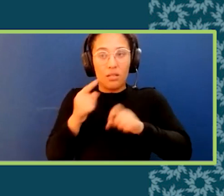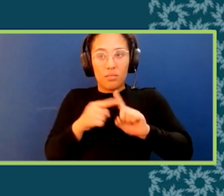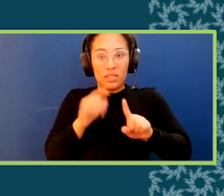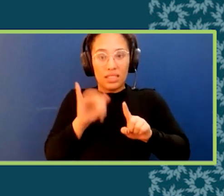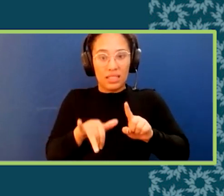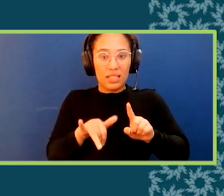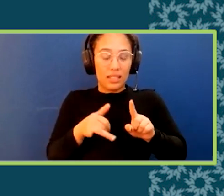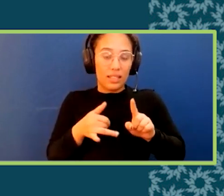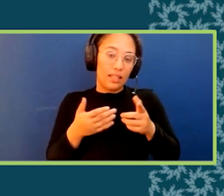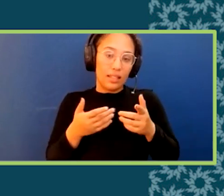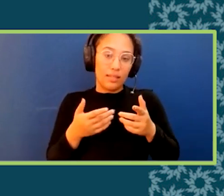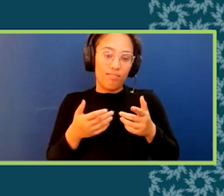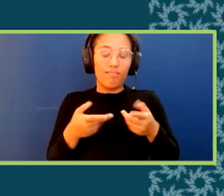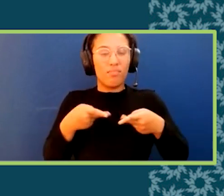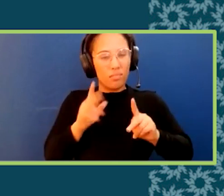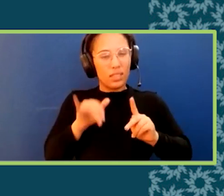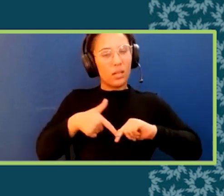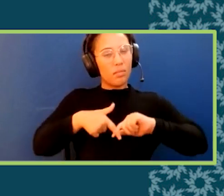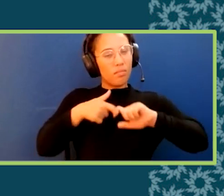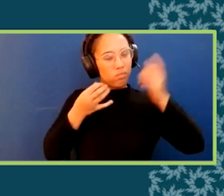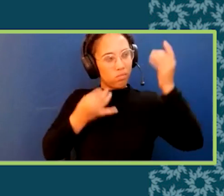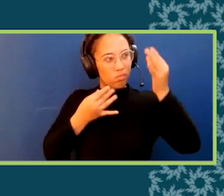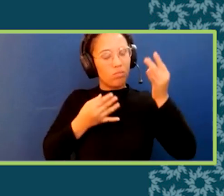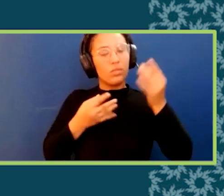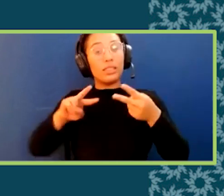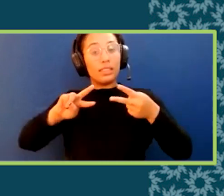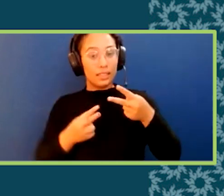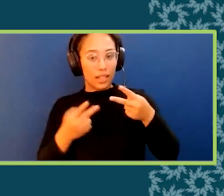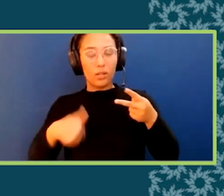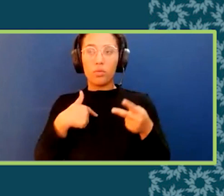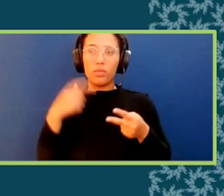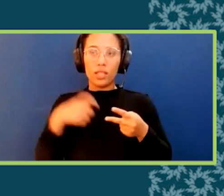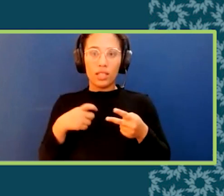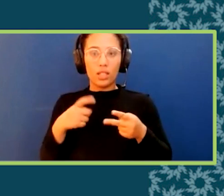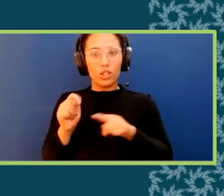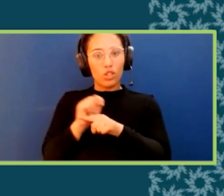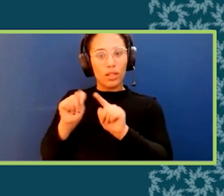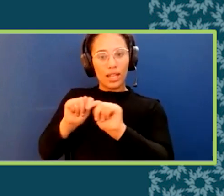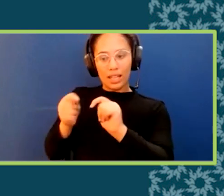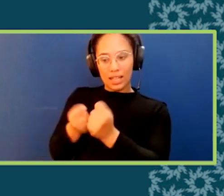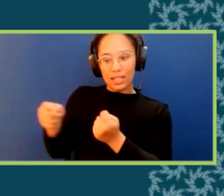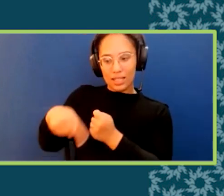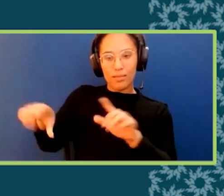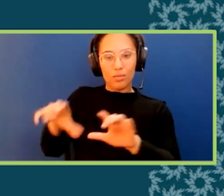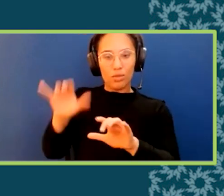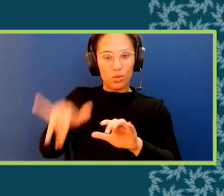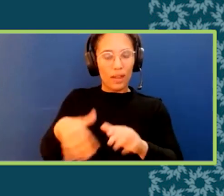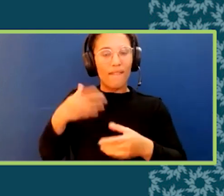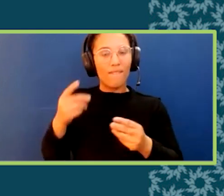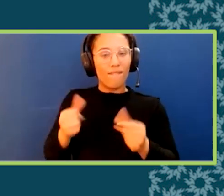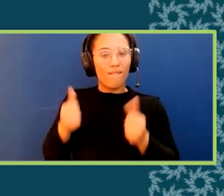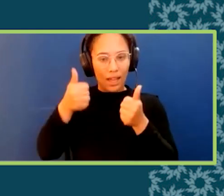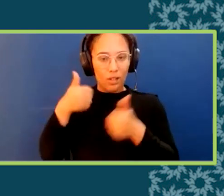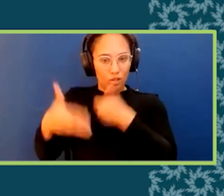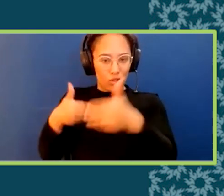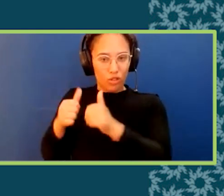Two, then we start to think about how do we train teams to do that in a faster and faster way together, where calling in is a part